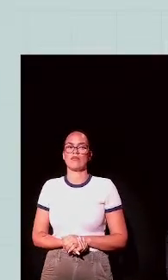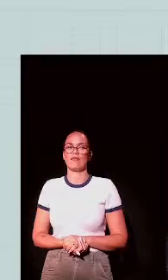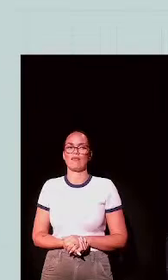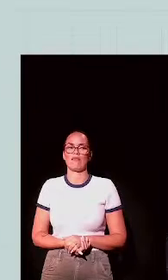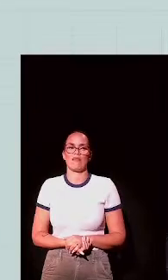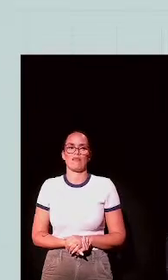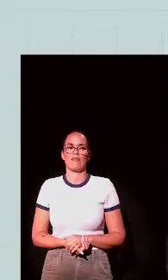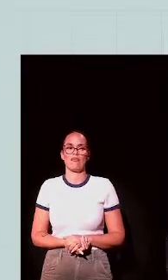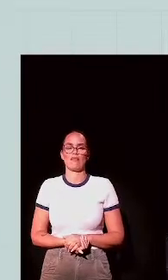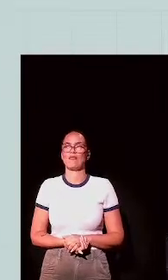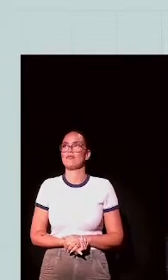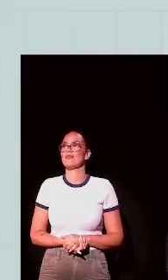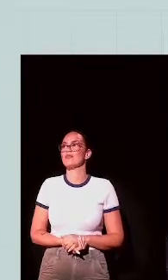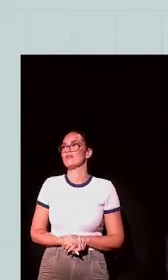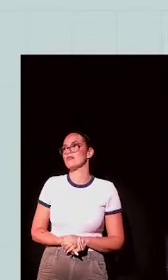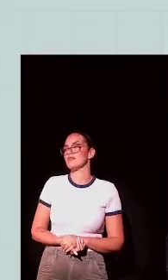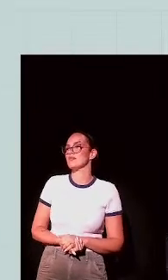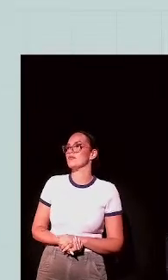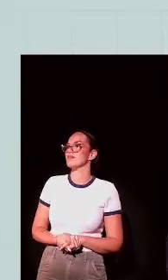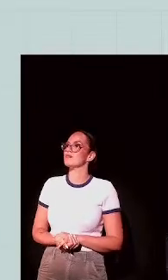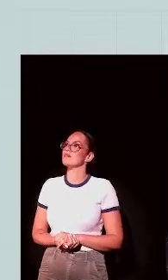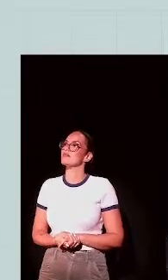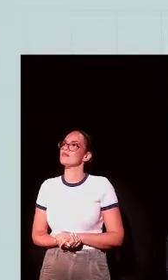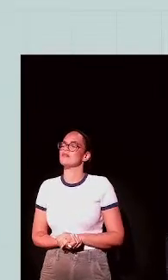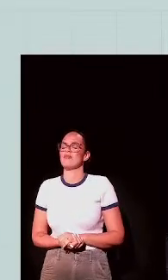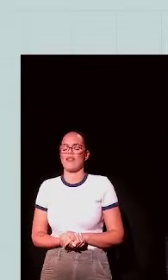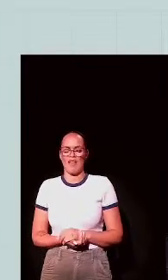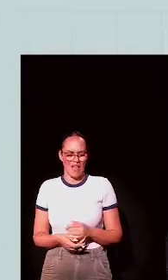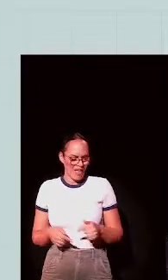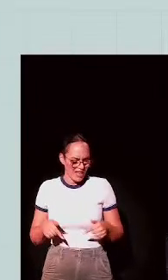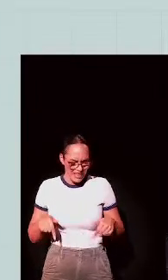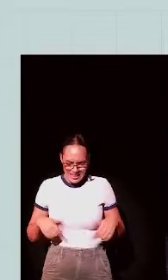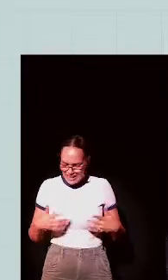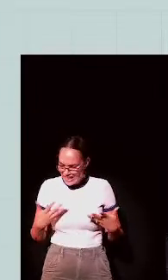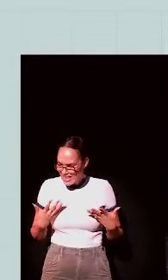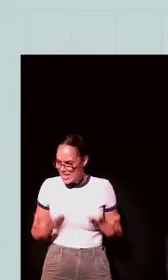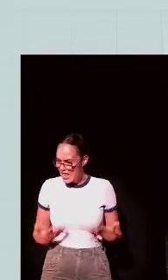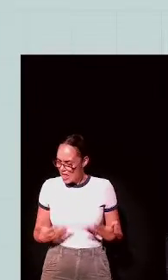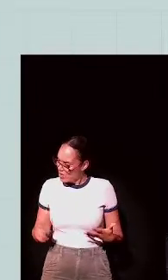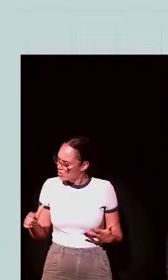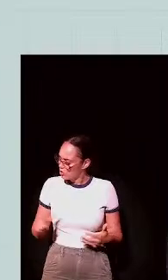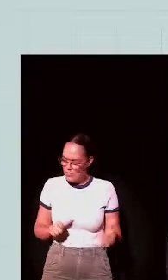And these should be the best years of my